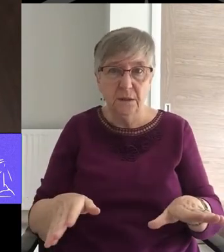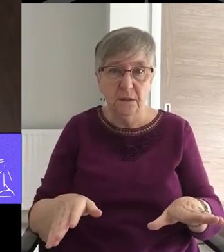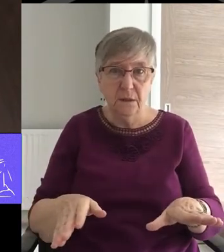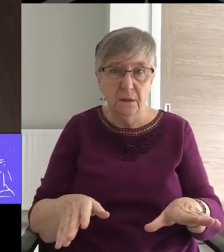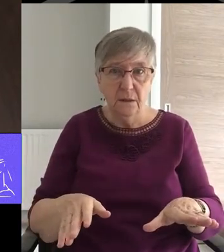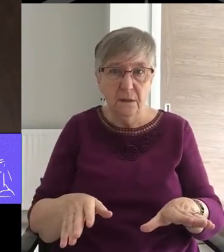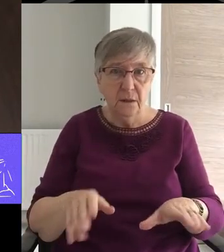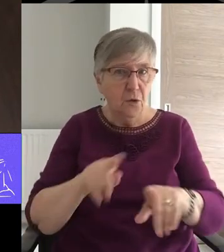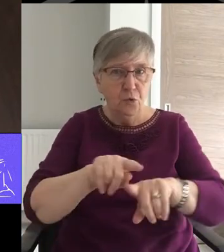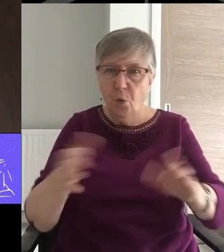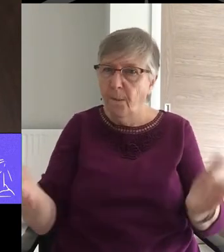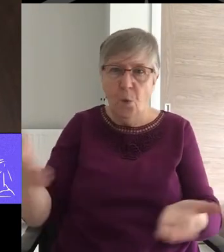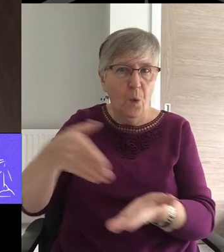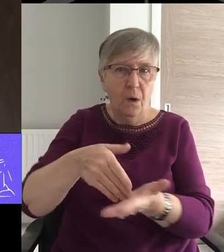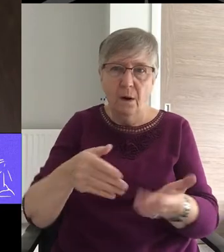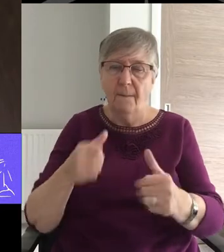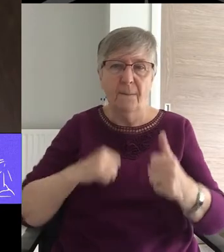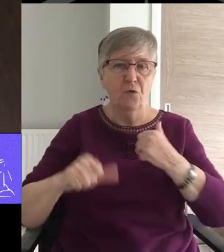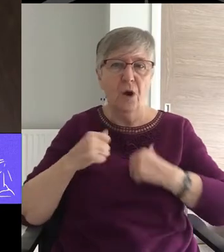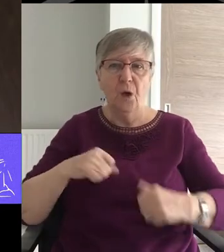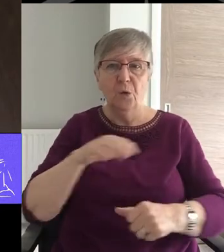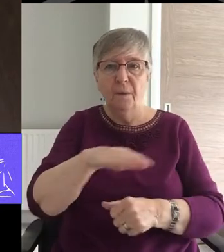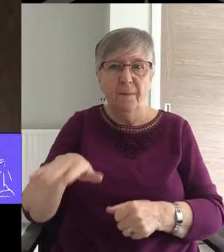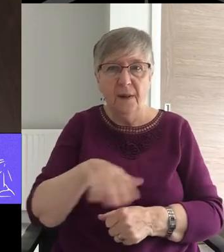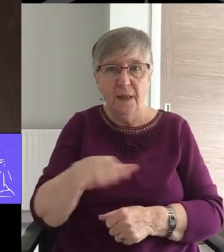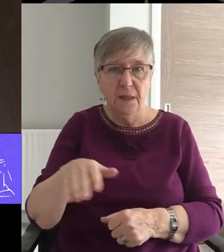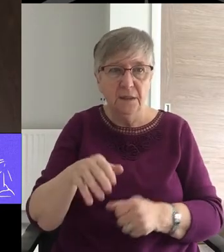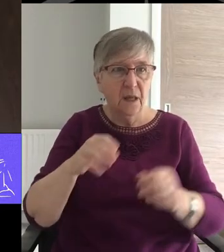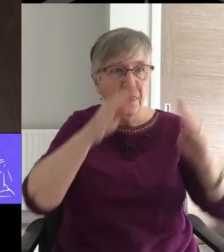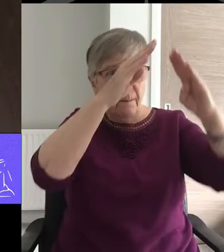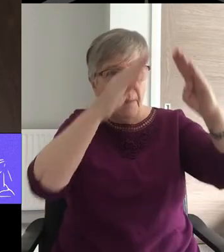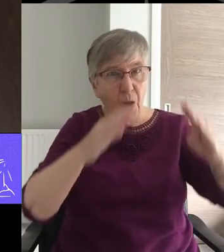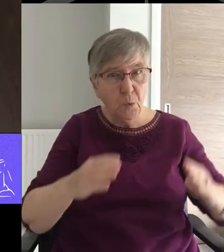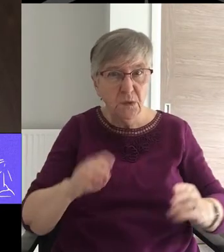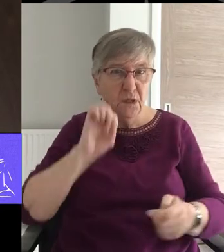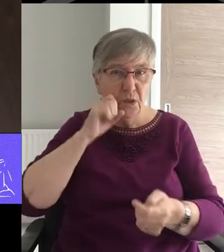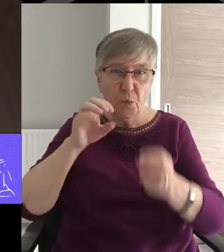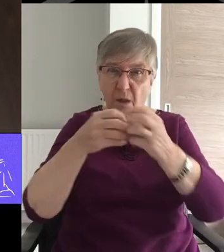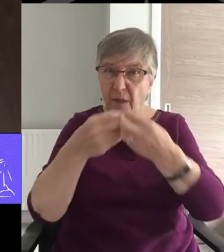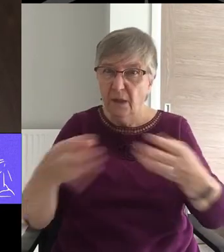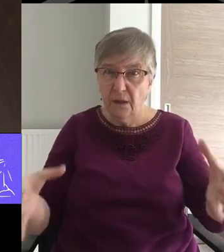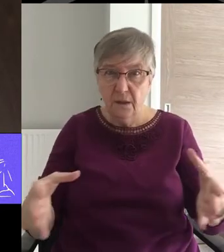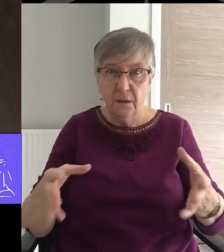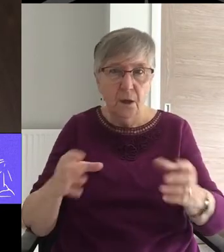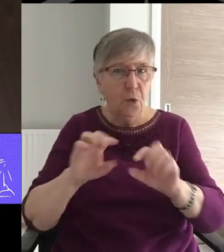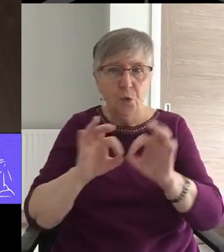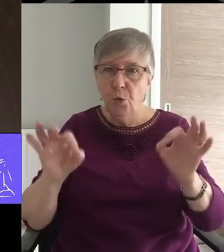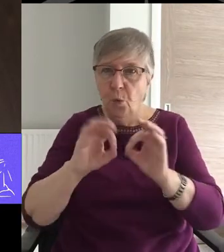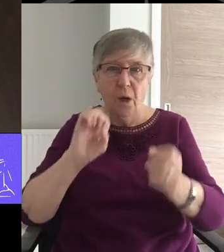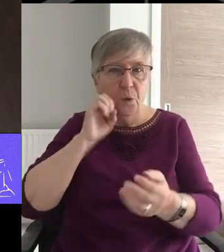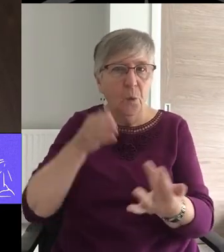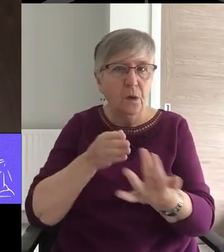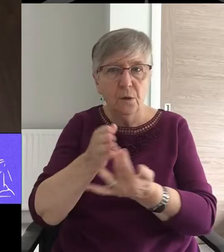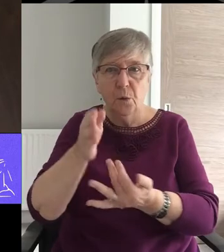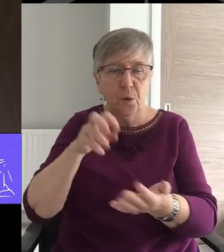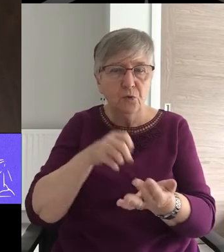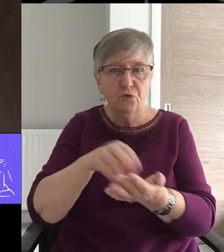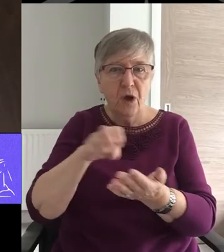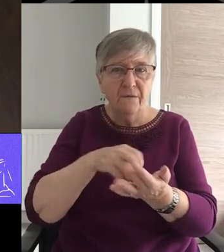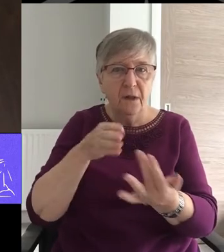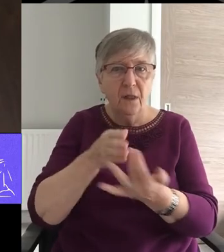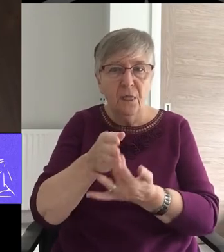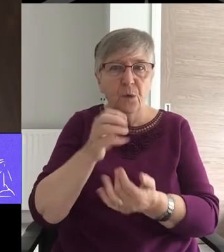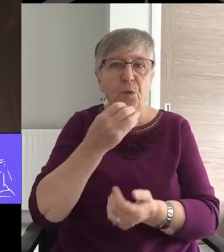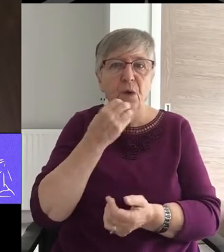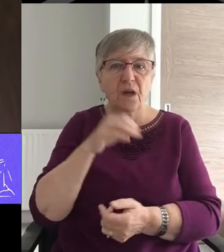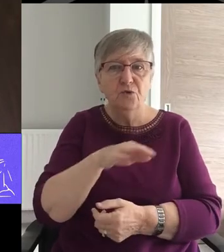come to an end, and the mountains of Israel will become desolate so that no one will cross them. Then they will